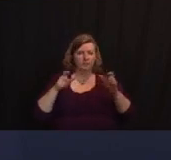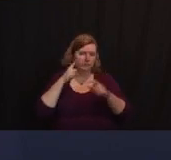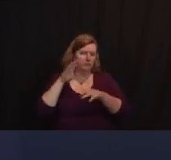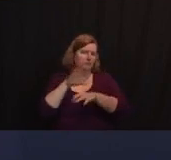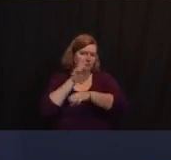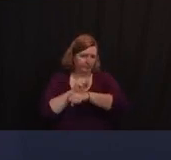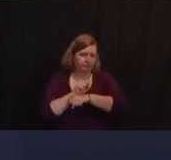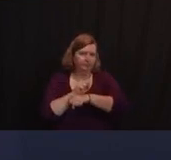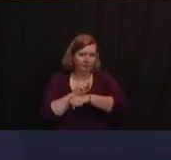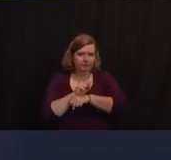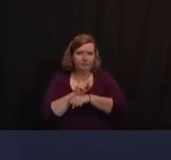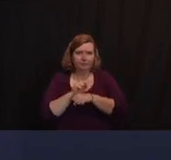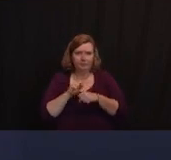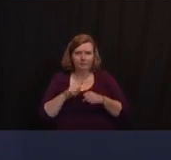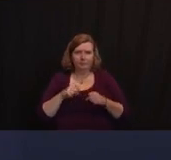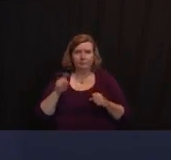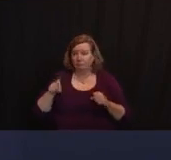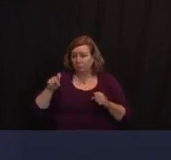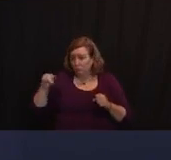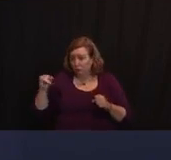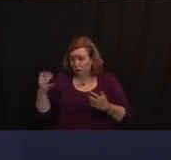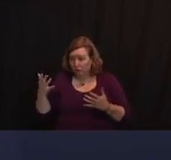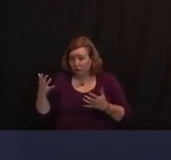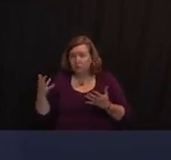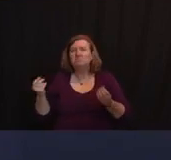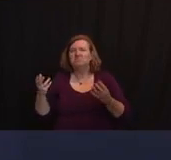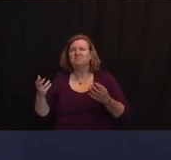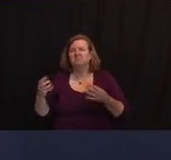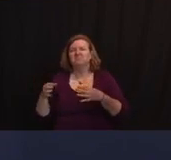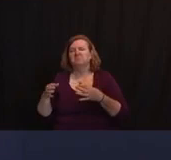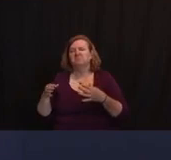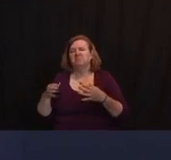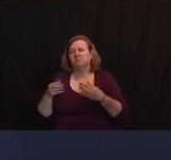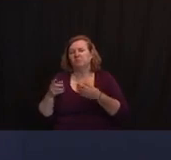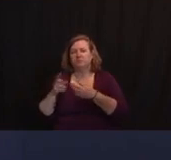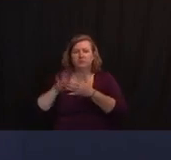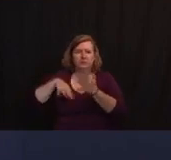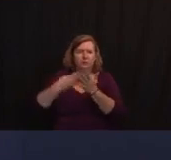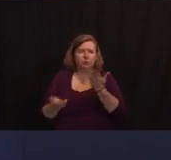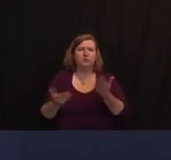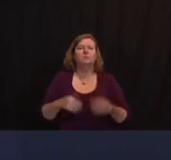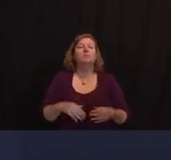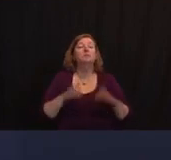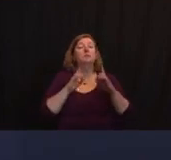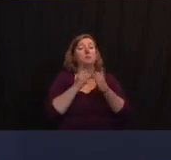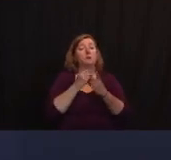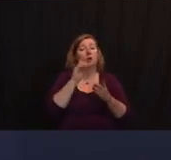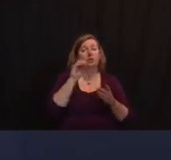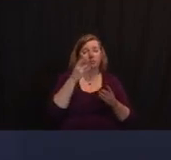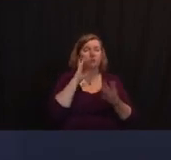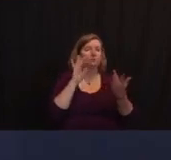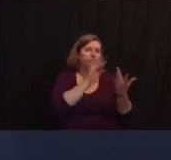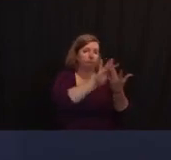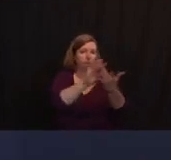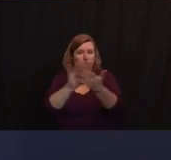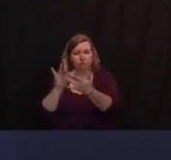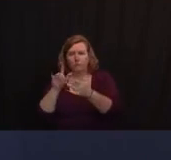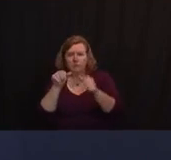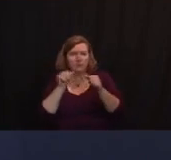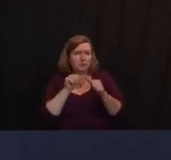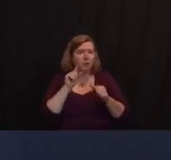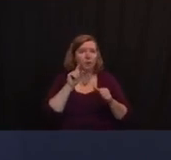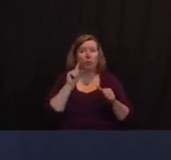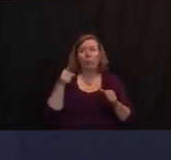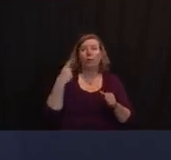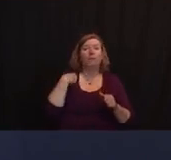pause is in effect. The department is also reaching out to sites that only have J&J doses to provide assistance